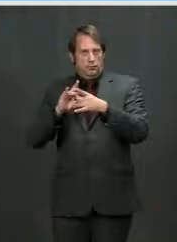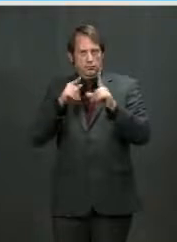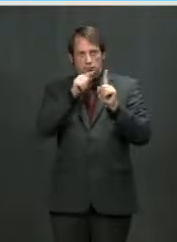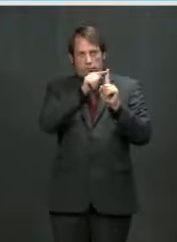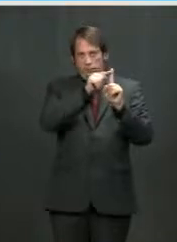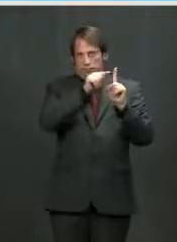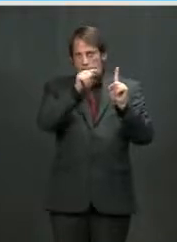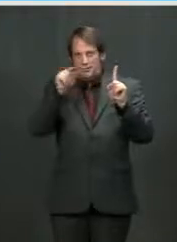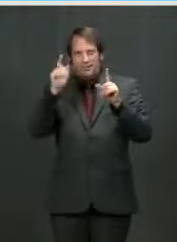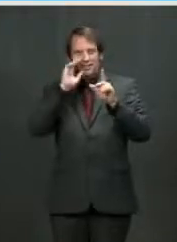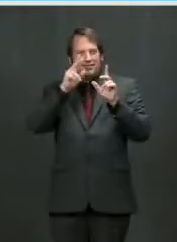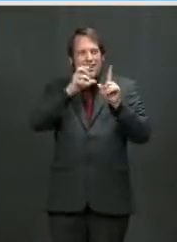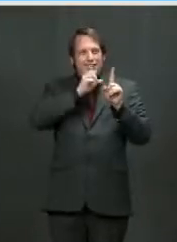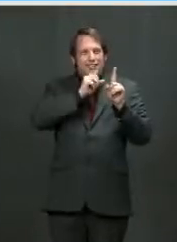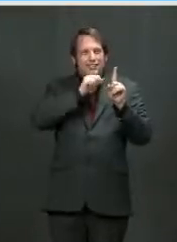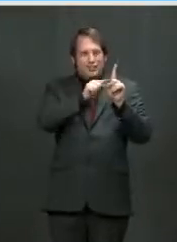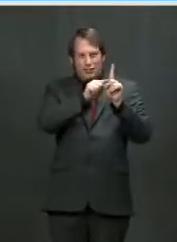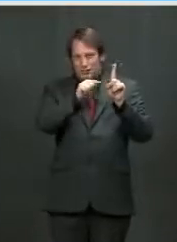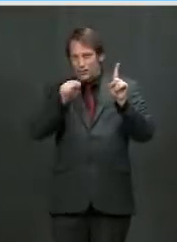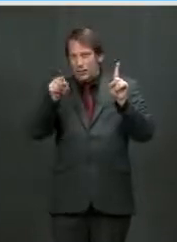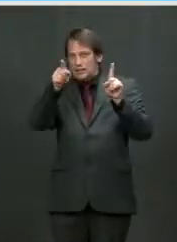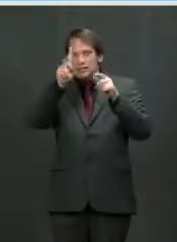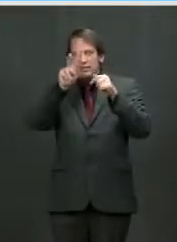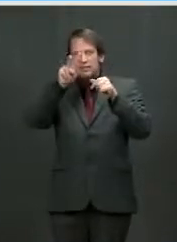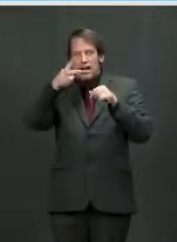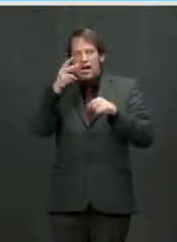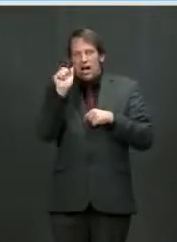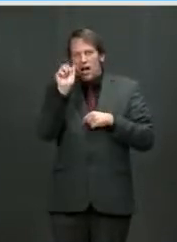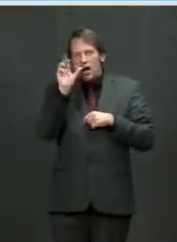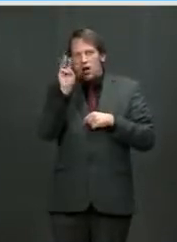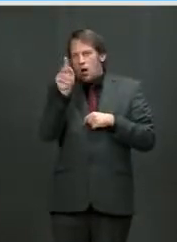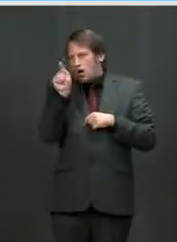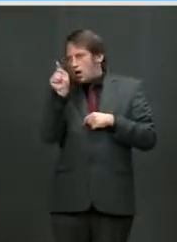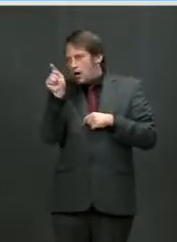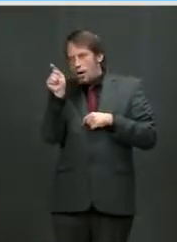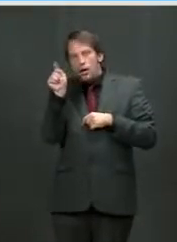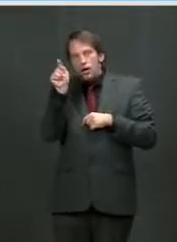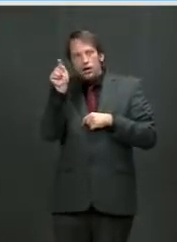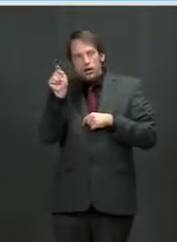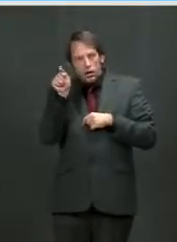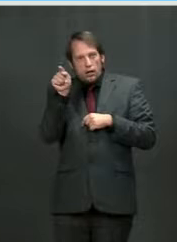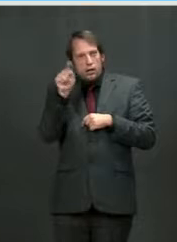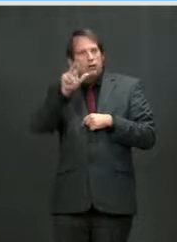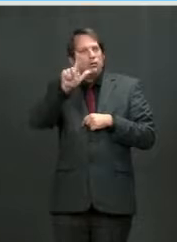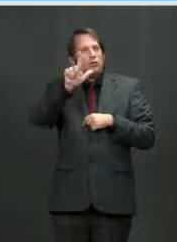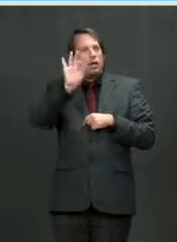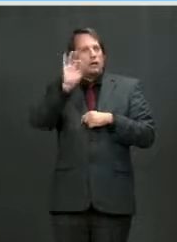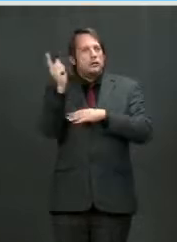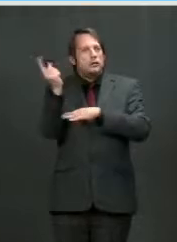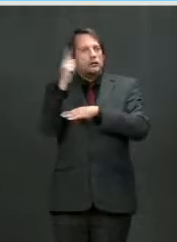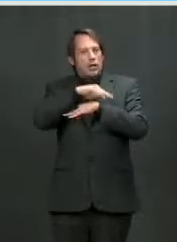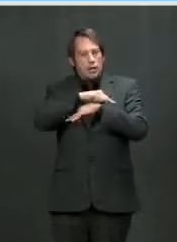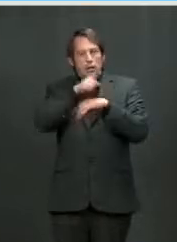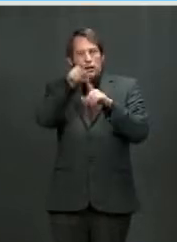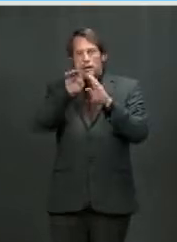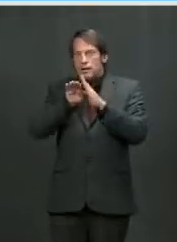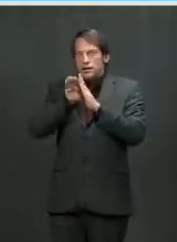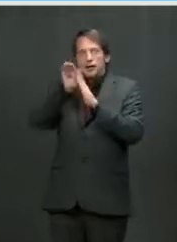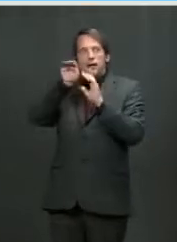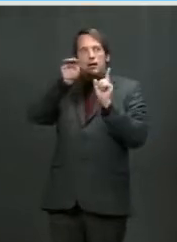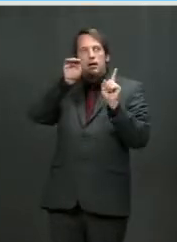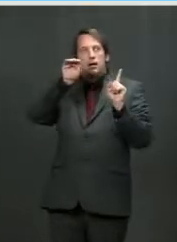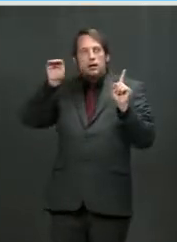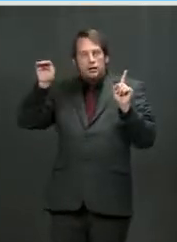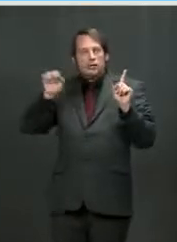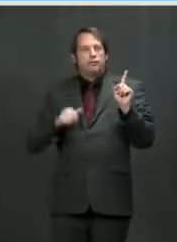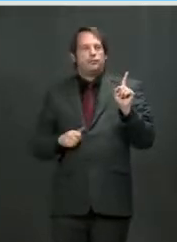second arrow at 29 days. It peaked up and stayed up well beyond the 209